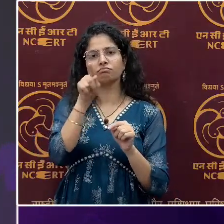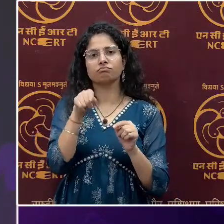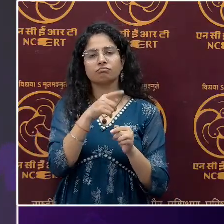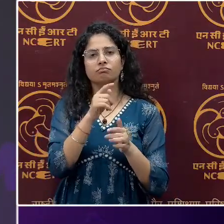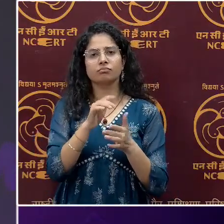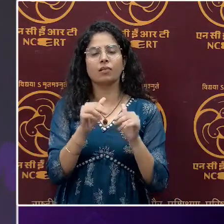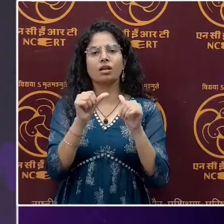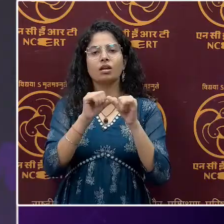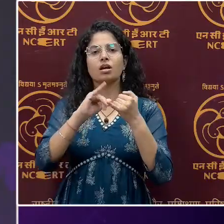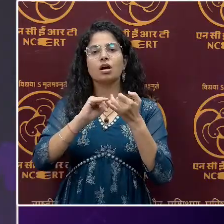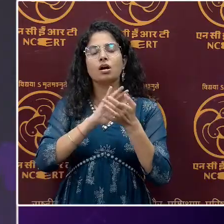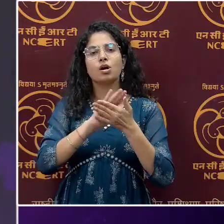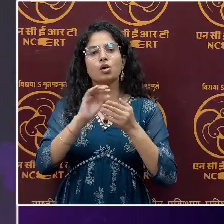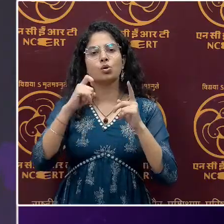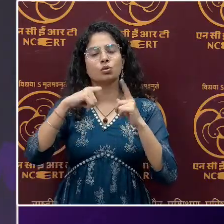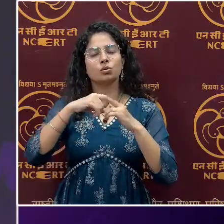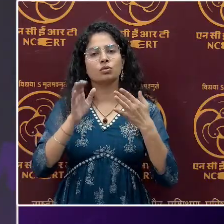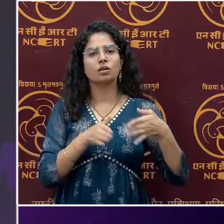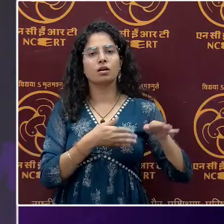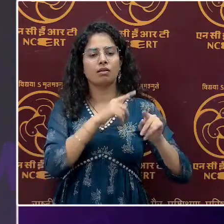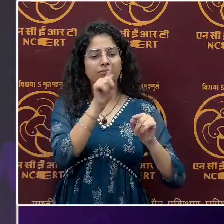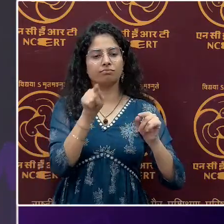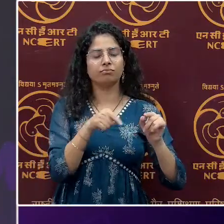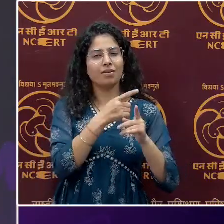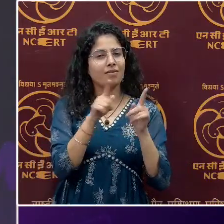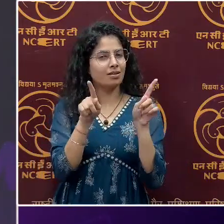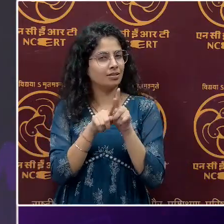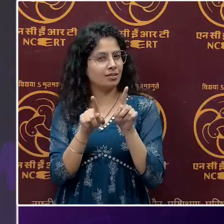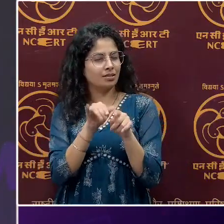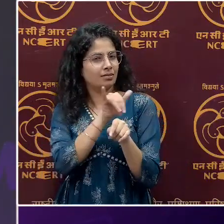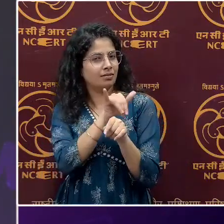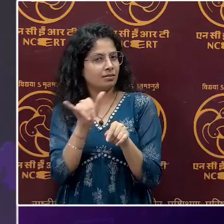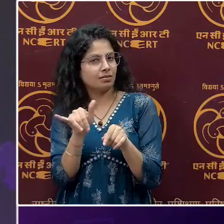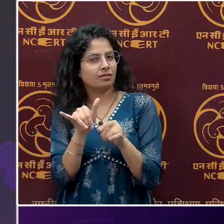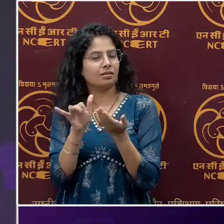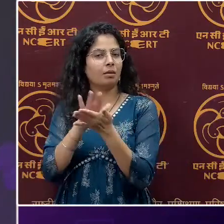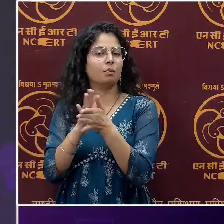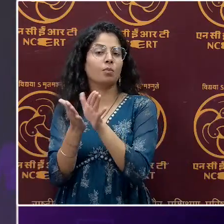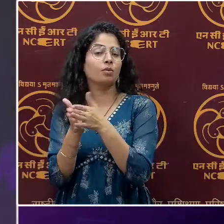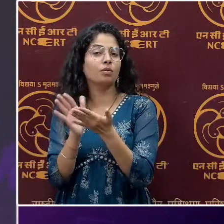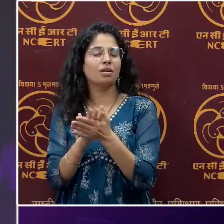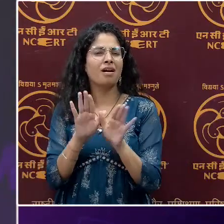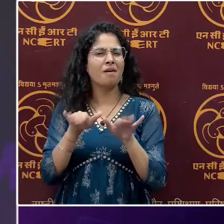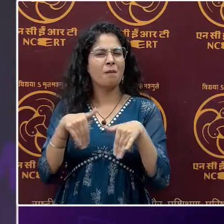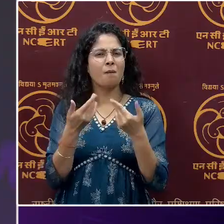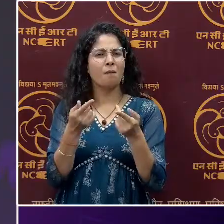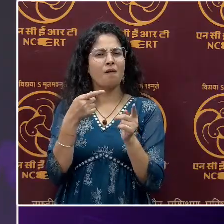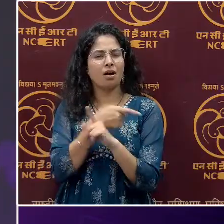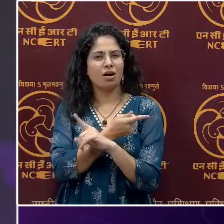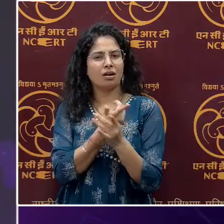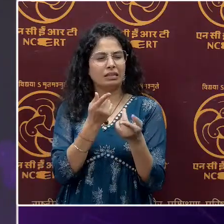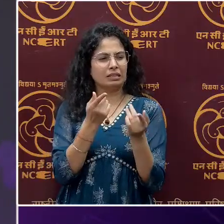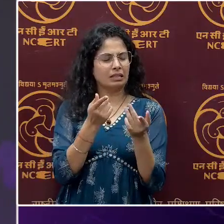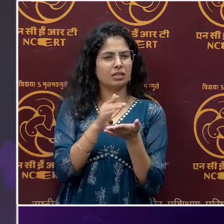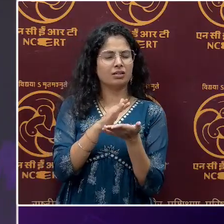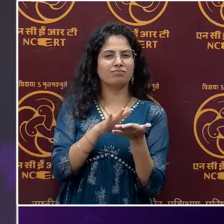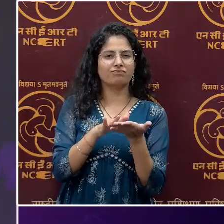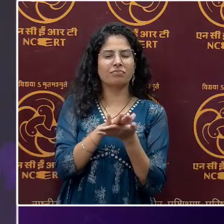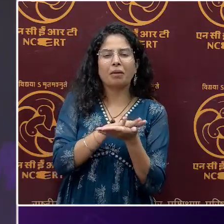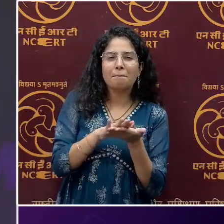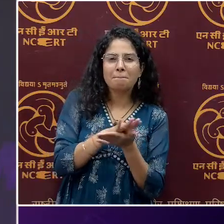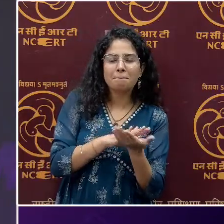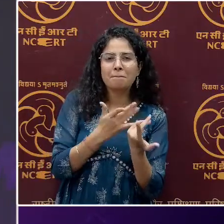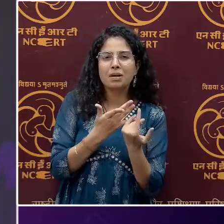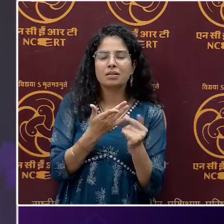Chakra is having roti like structure also. So that's how we can decode that how this very minimal things played a